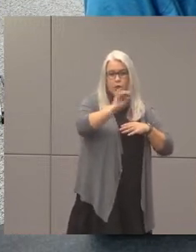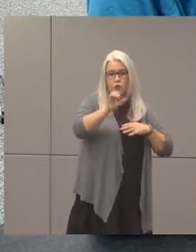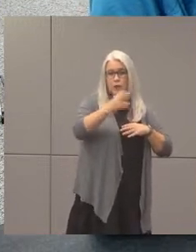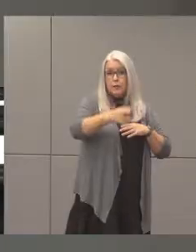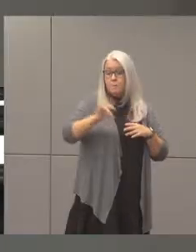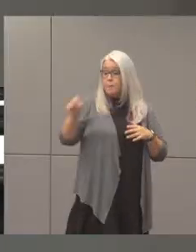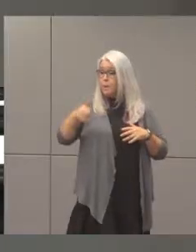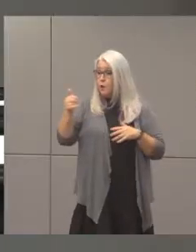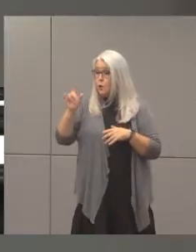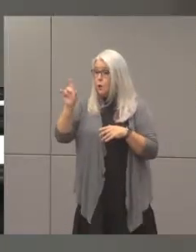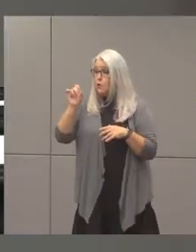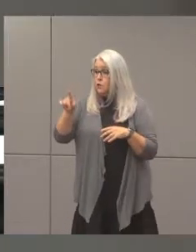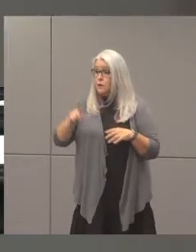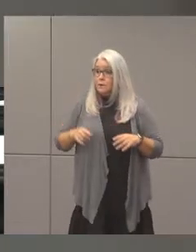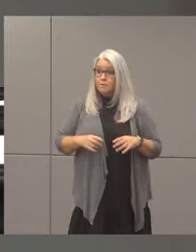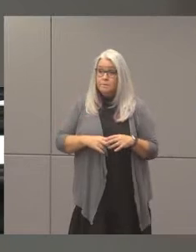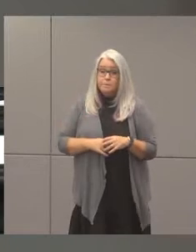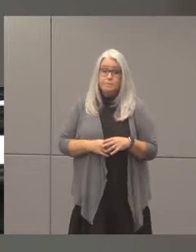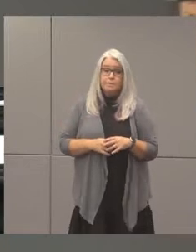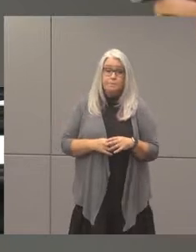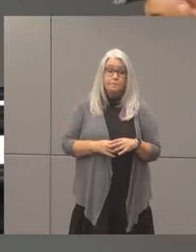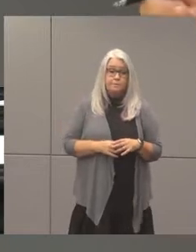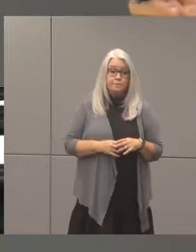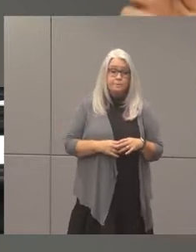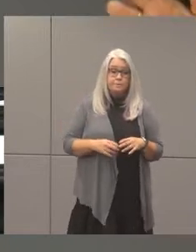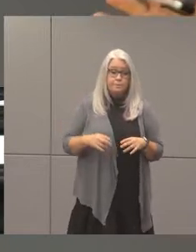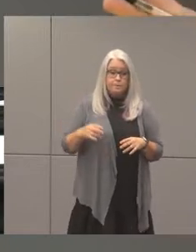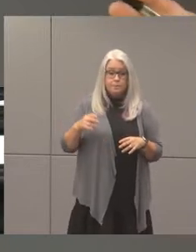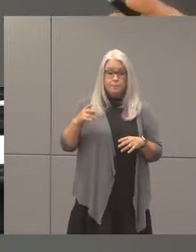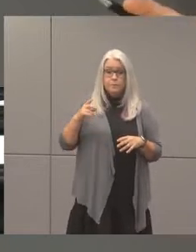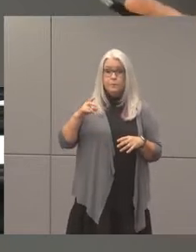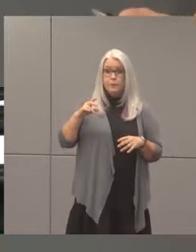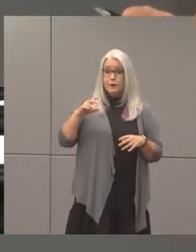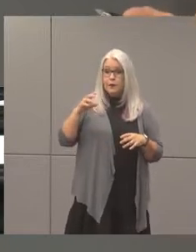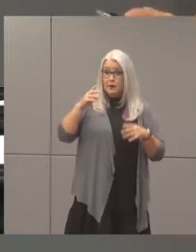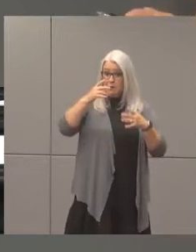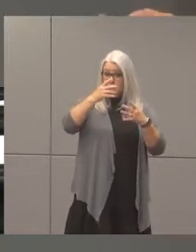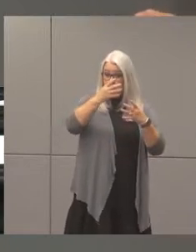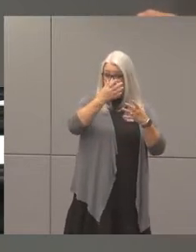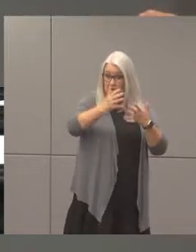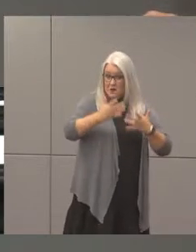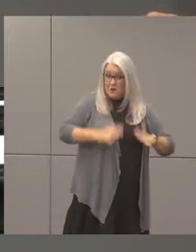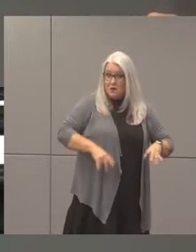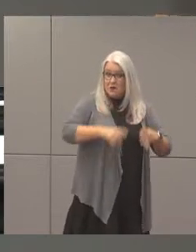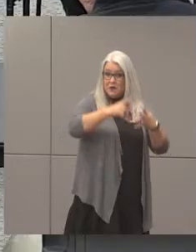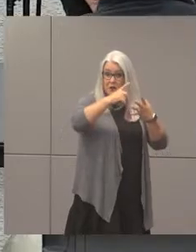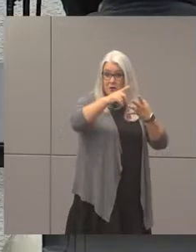Any other questions? Jeff, did that take care of everything you needed to know?